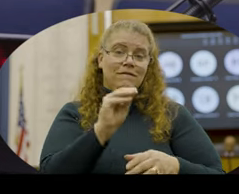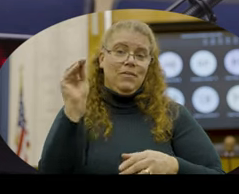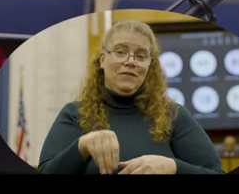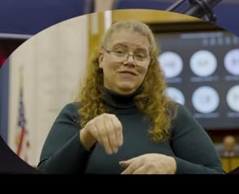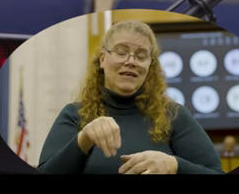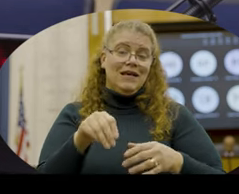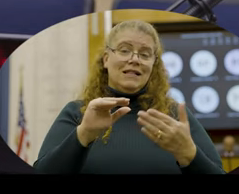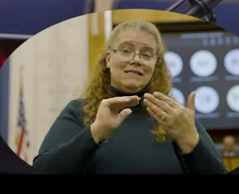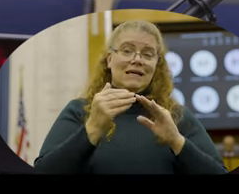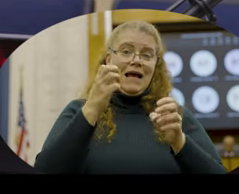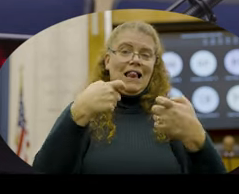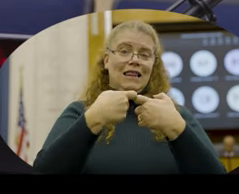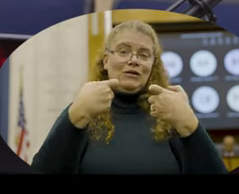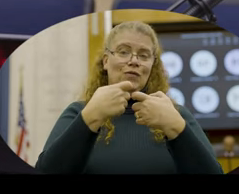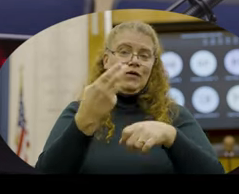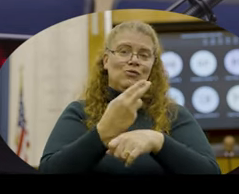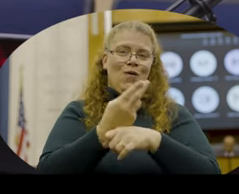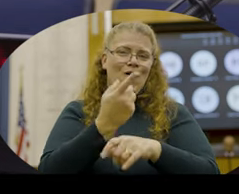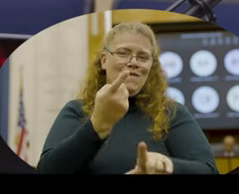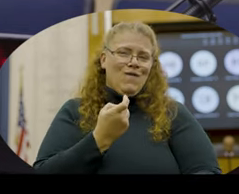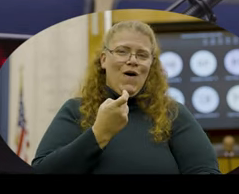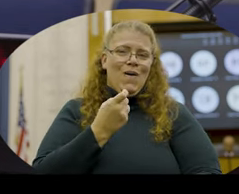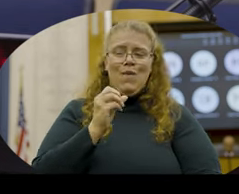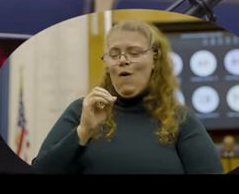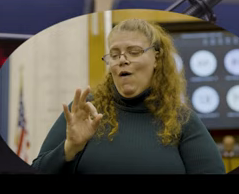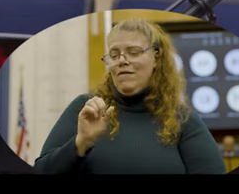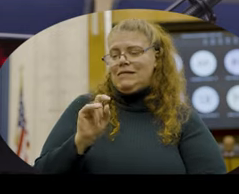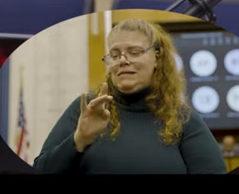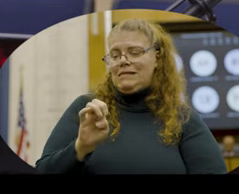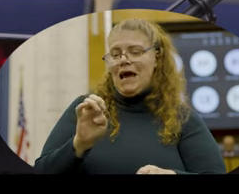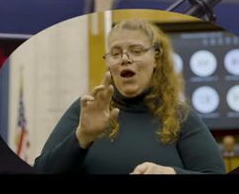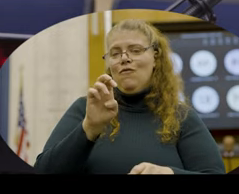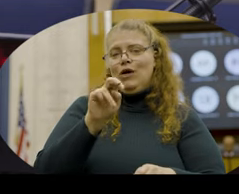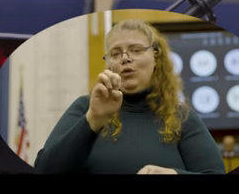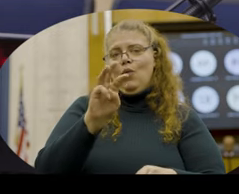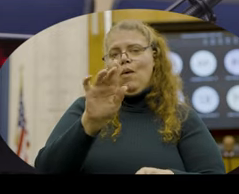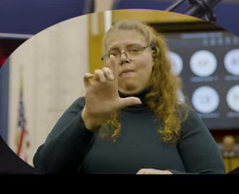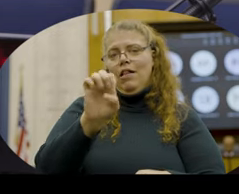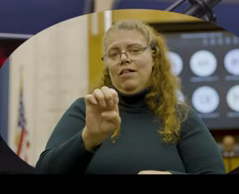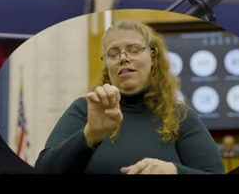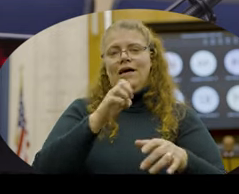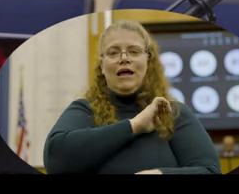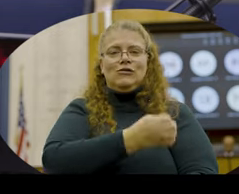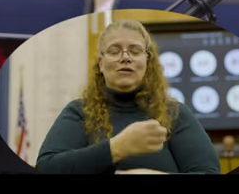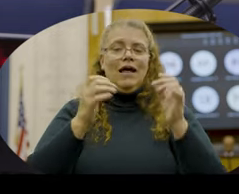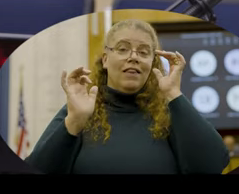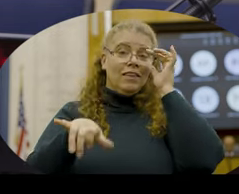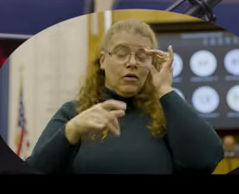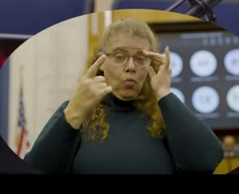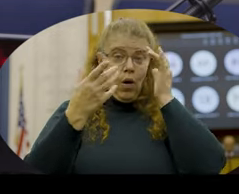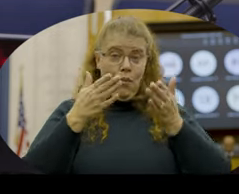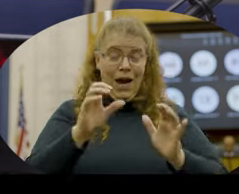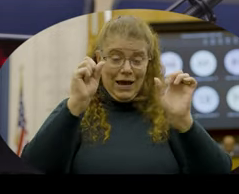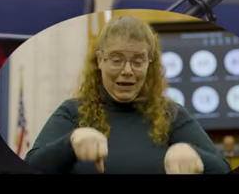and respected, and 95% said the program helped them get along better with friends. These